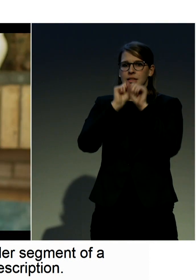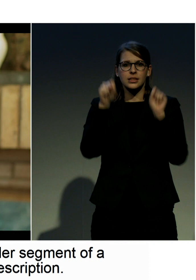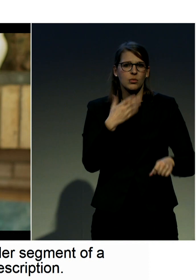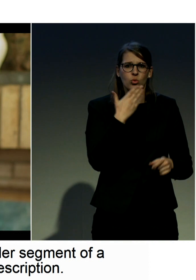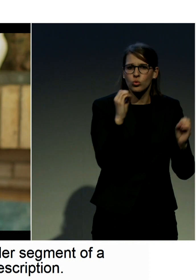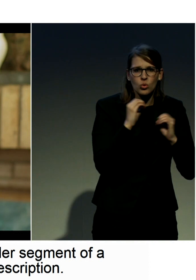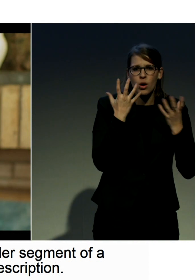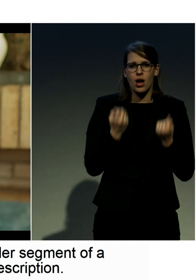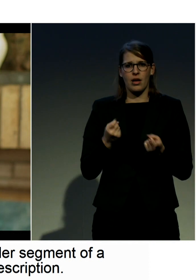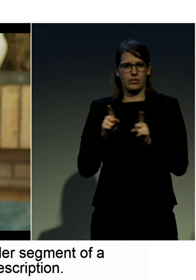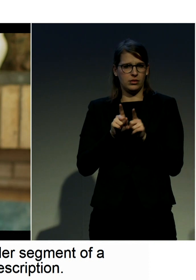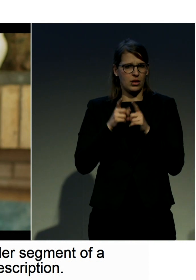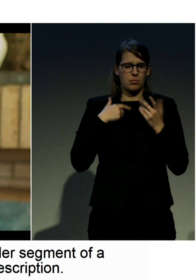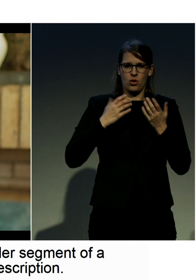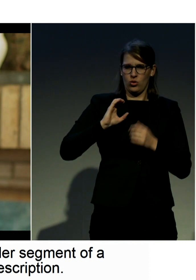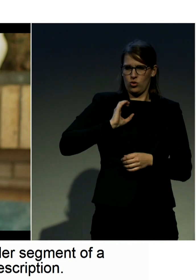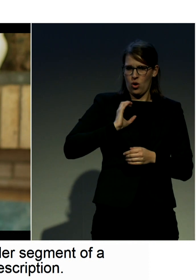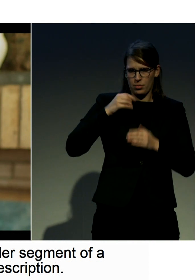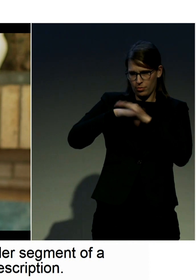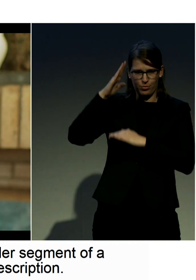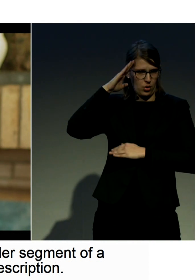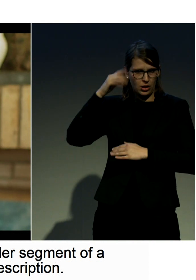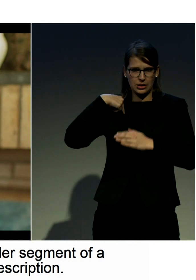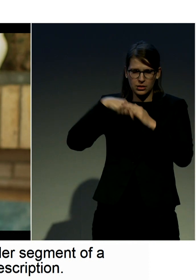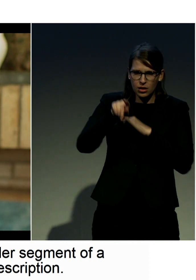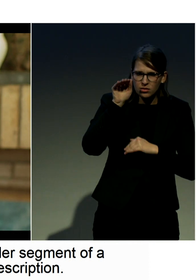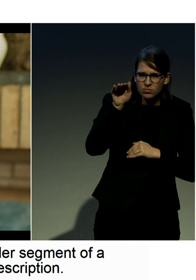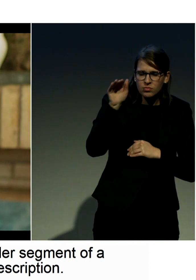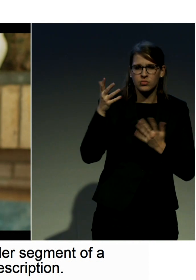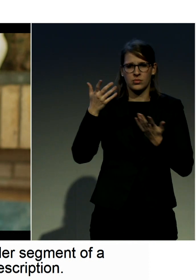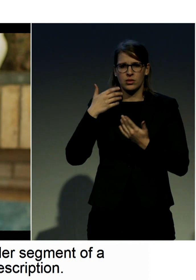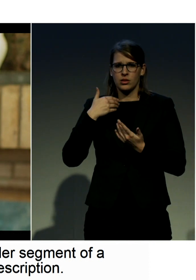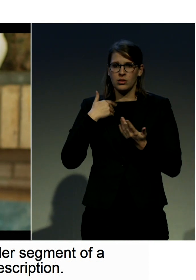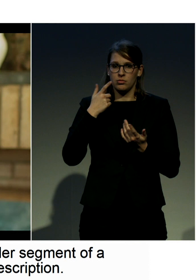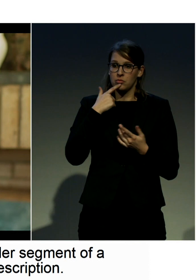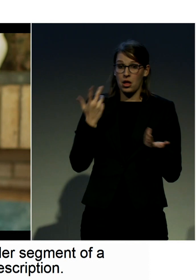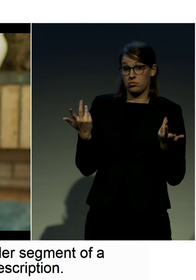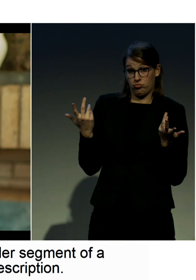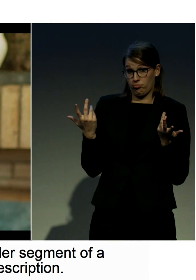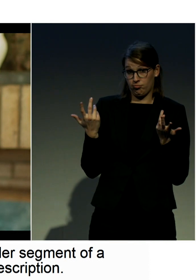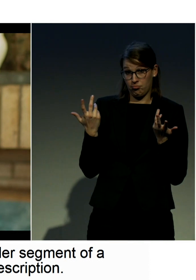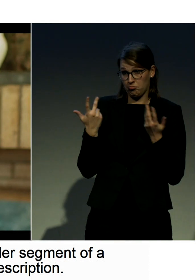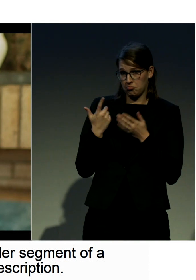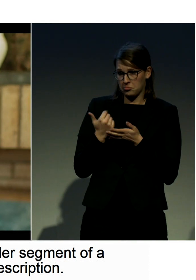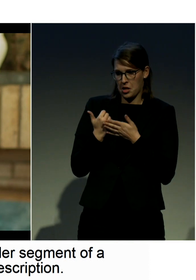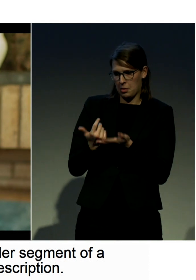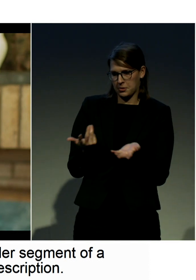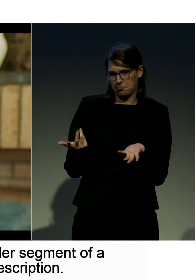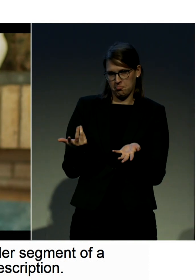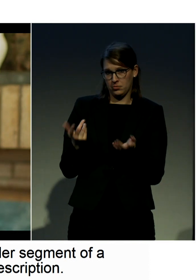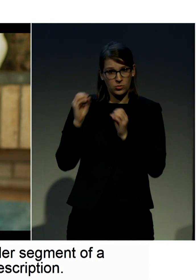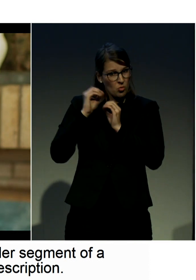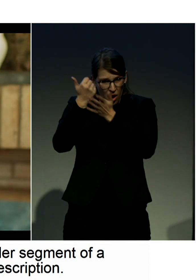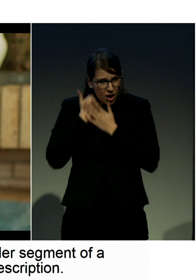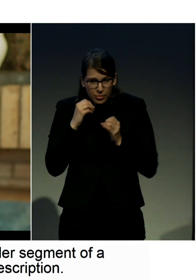reached there, I found this very uncooperative policeman who said, yes, how can I help you? To start with,